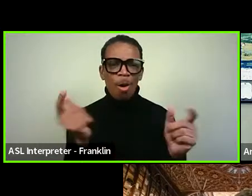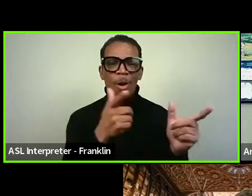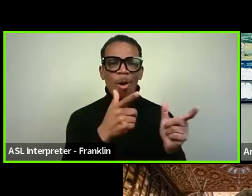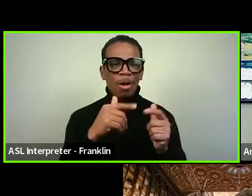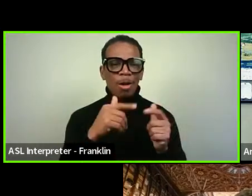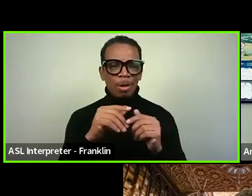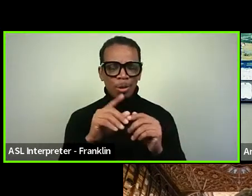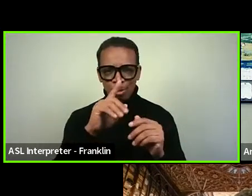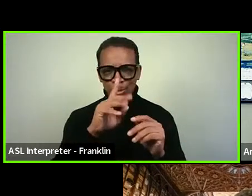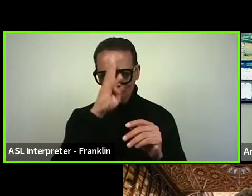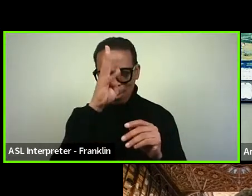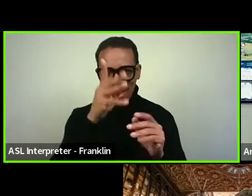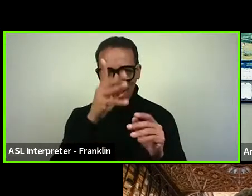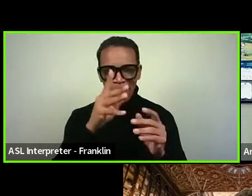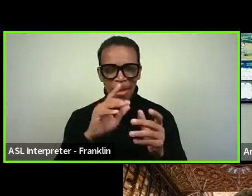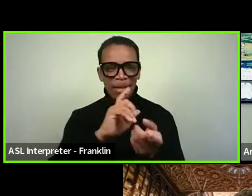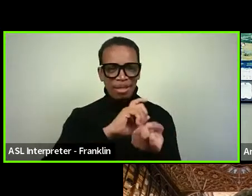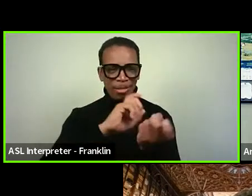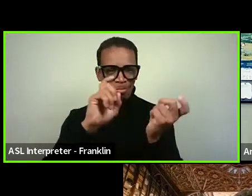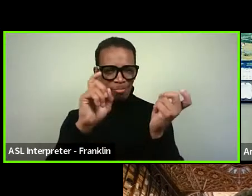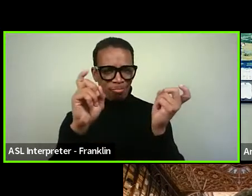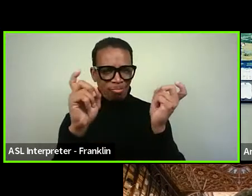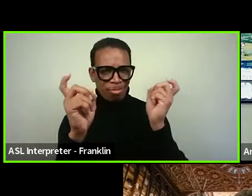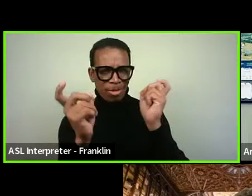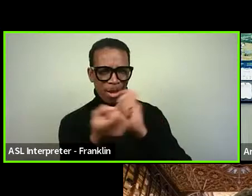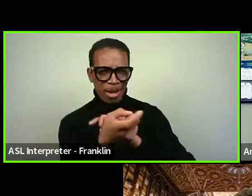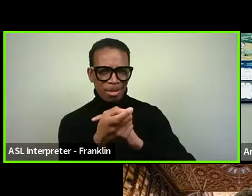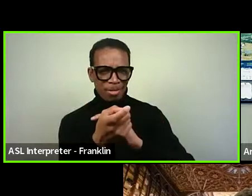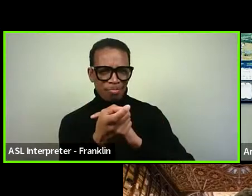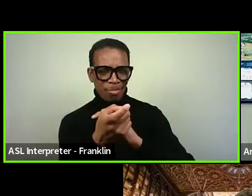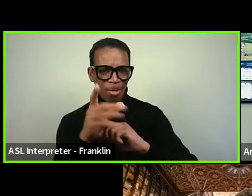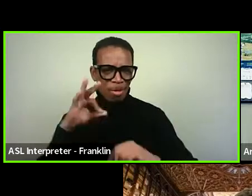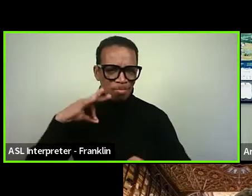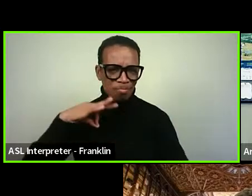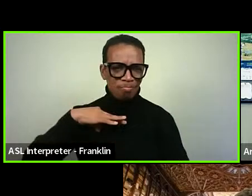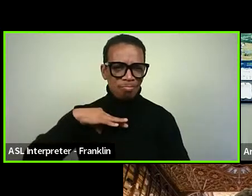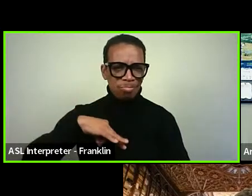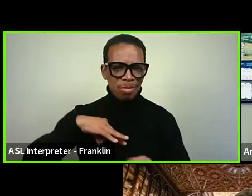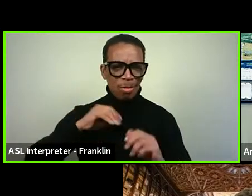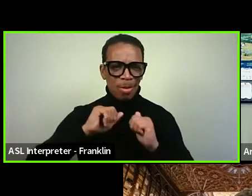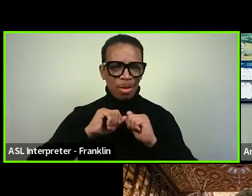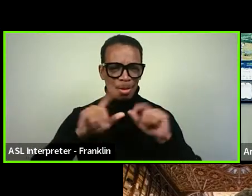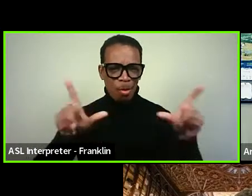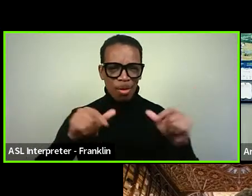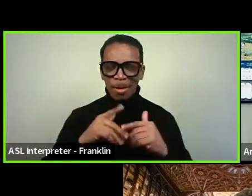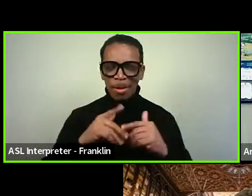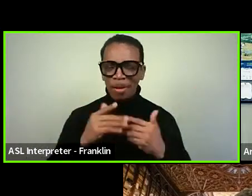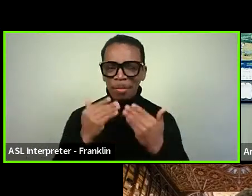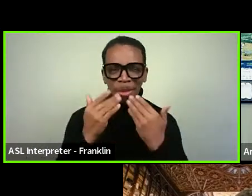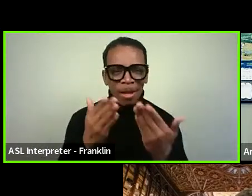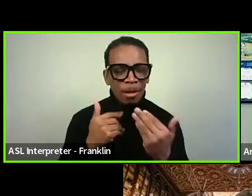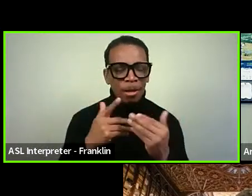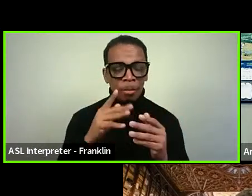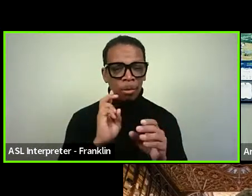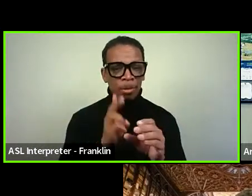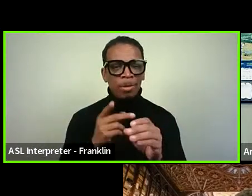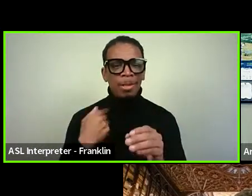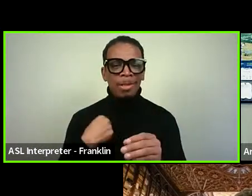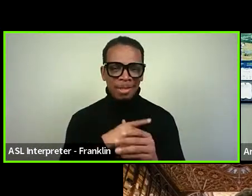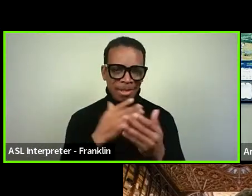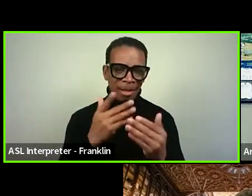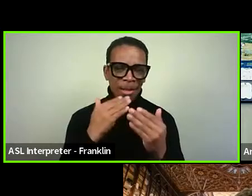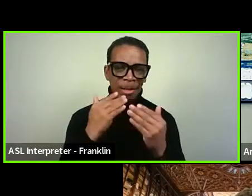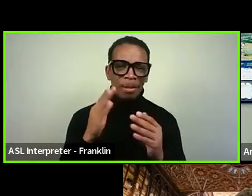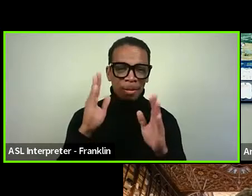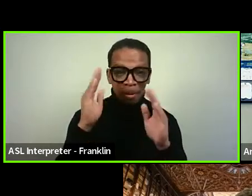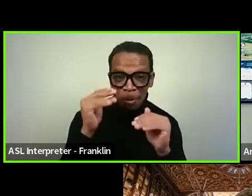all create powerful change that benefits everyone. So thank you, Priscilla, for joining us today, and we look forward to hearing from you